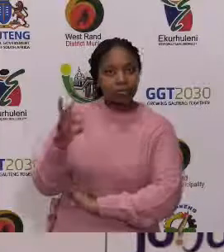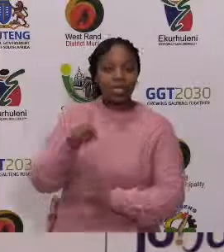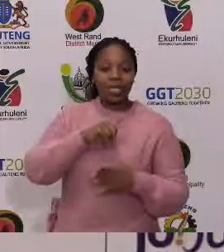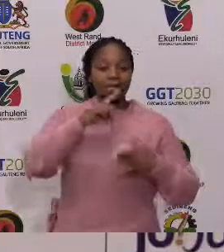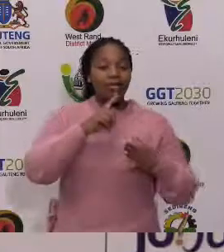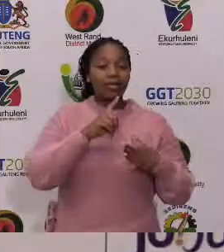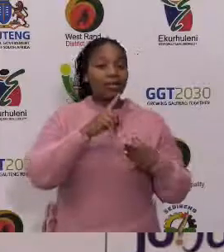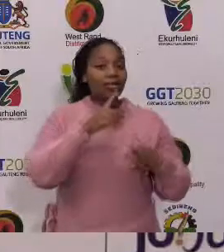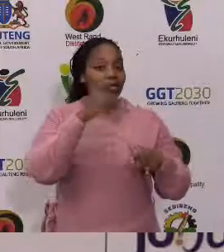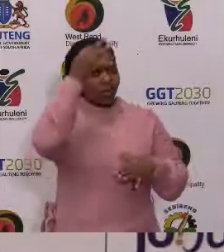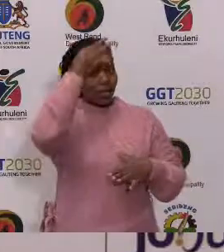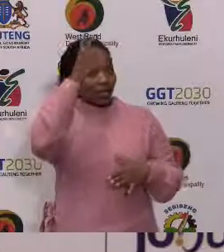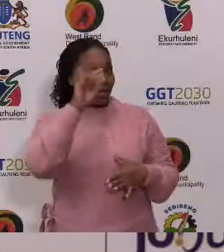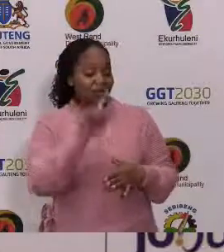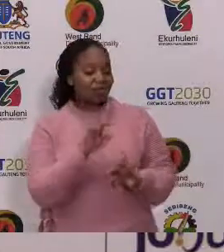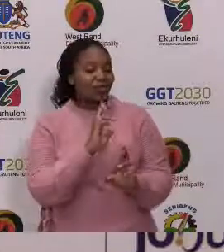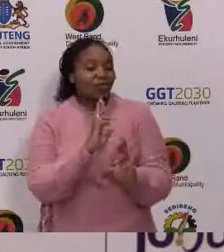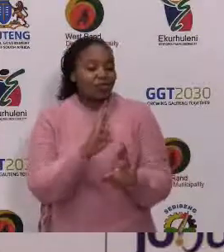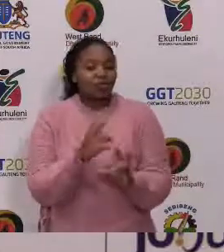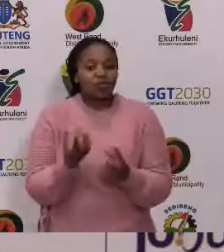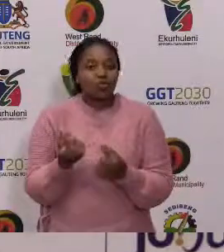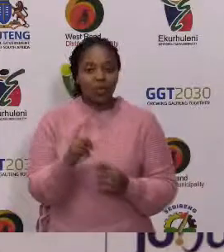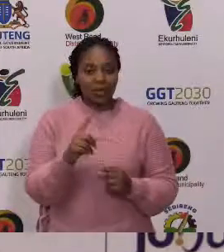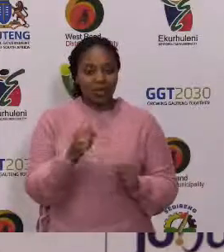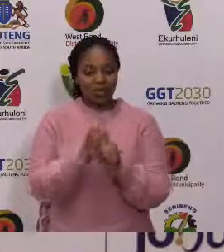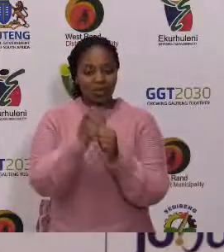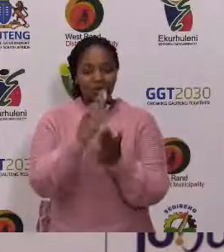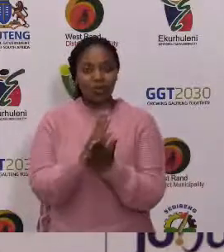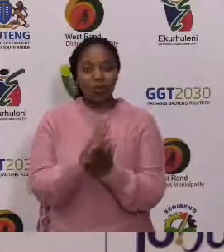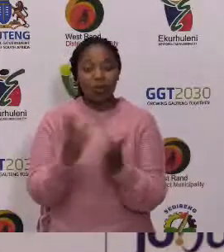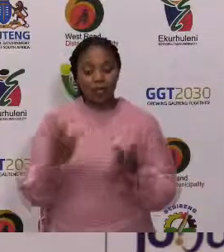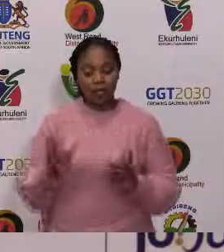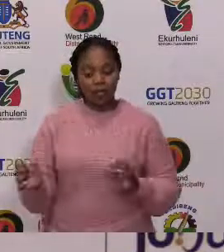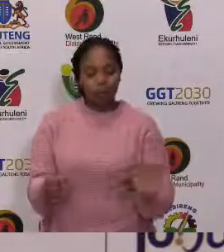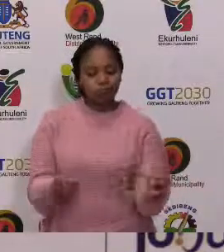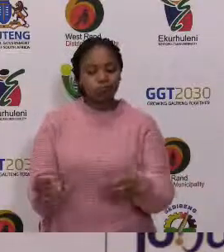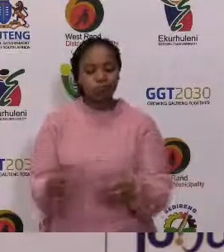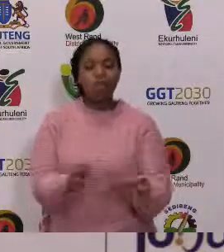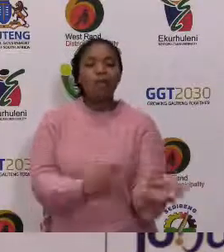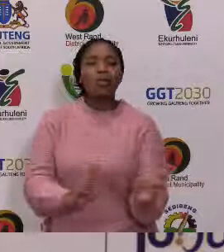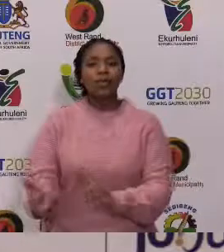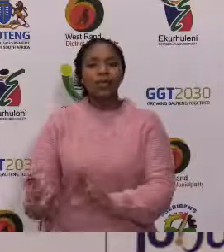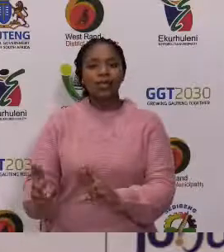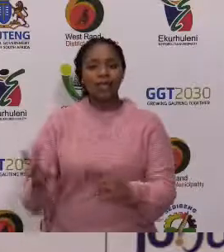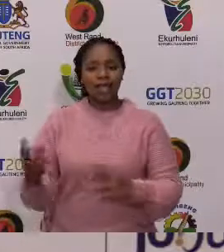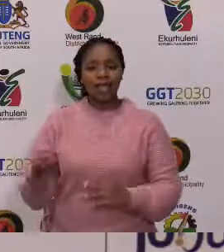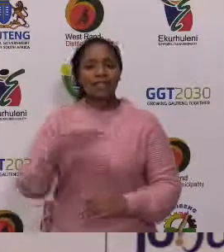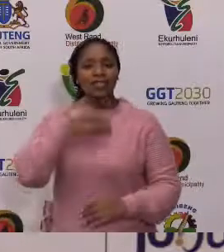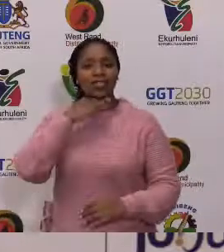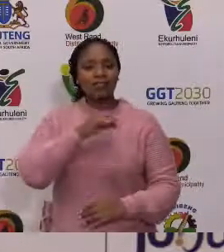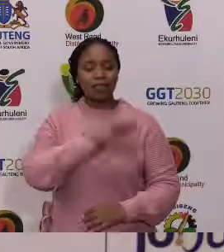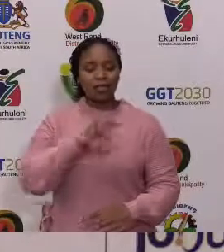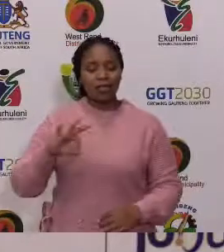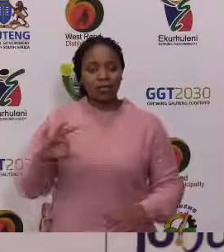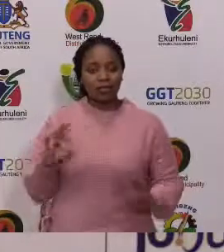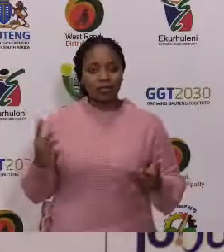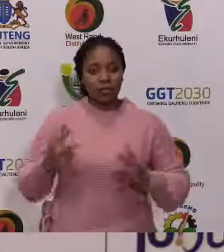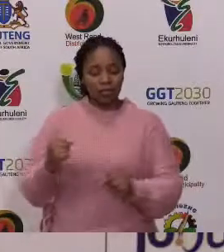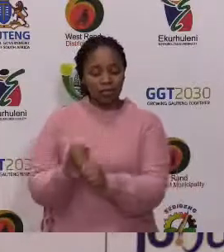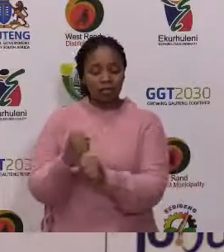readiness as we facing a possible outbreak of the third wave,